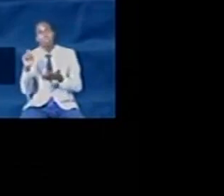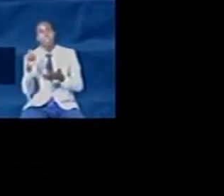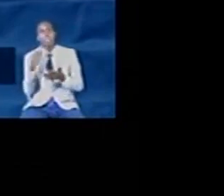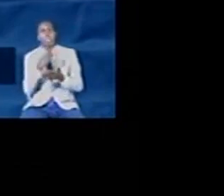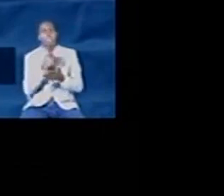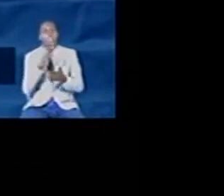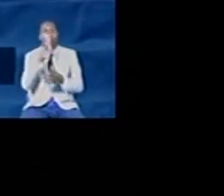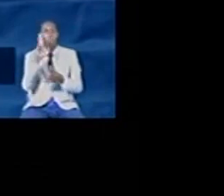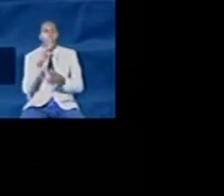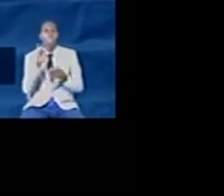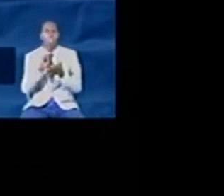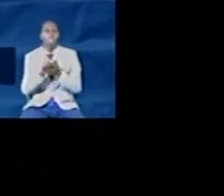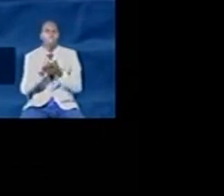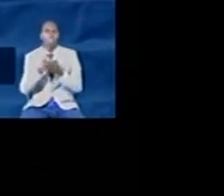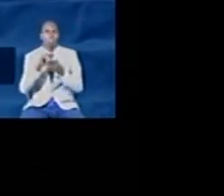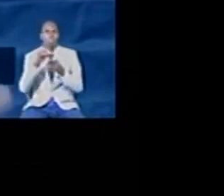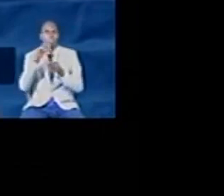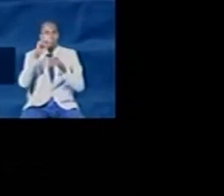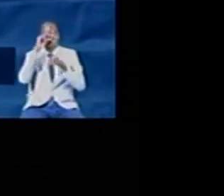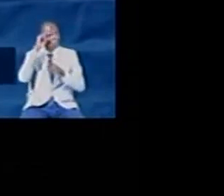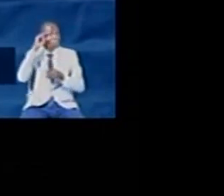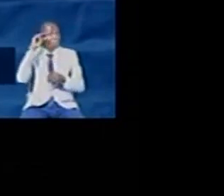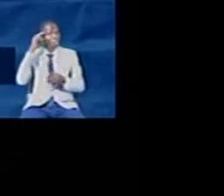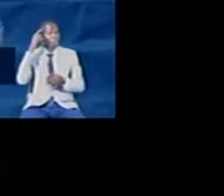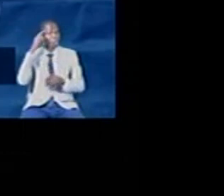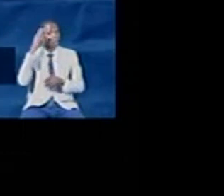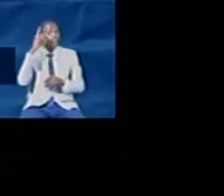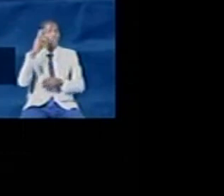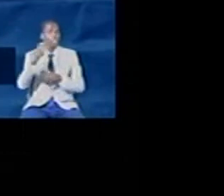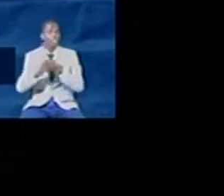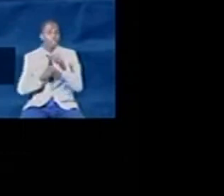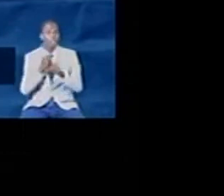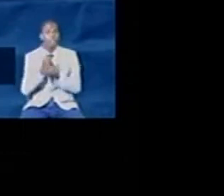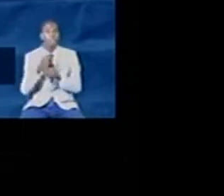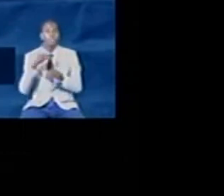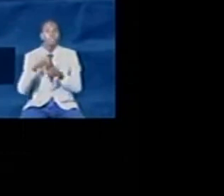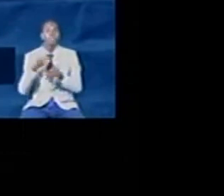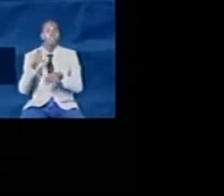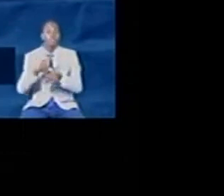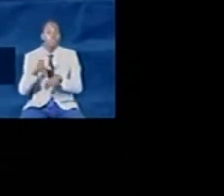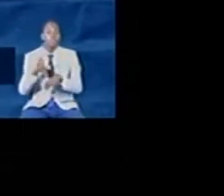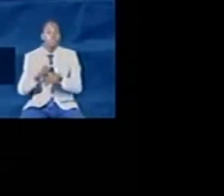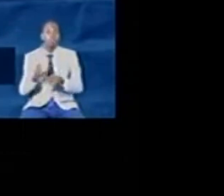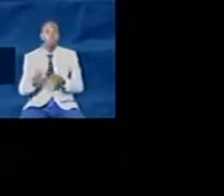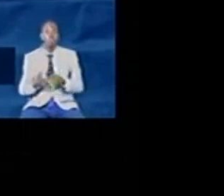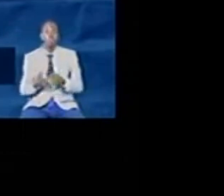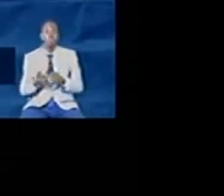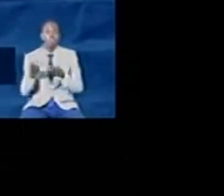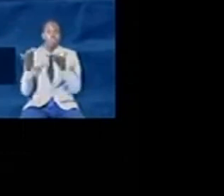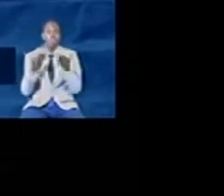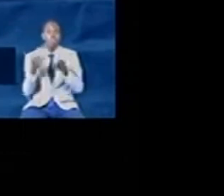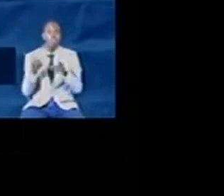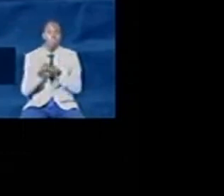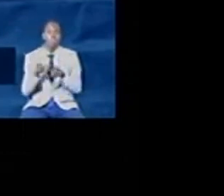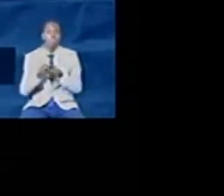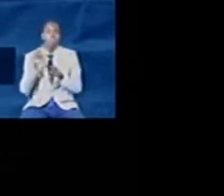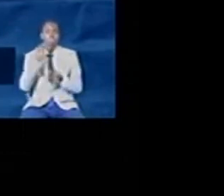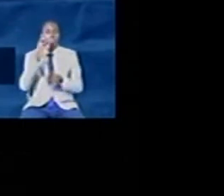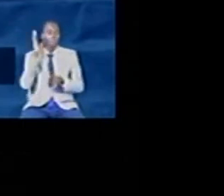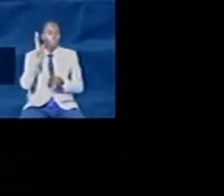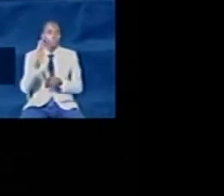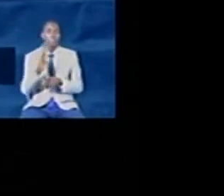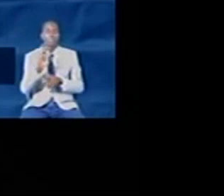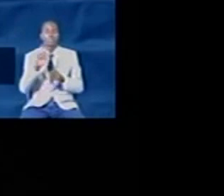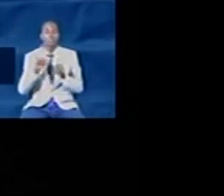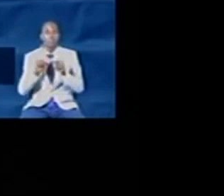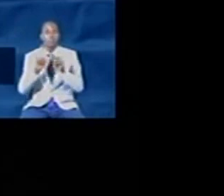don't know. Anytime, even during church service, I will have to use glasses before seeing the screen or the Bible verses or